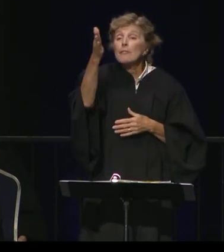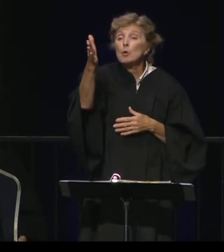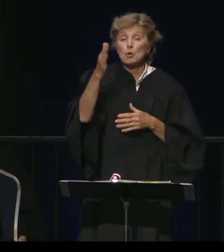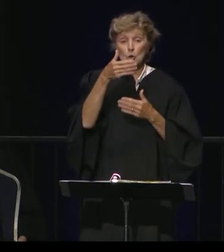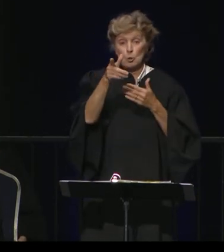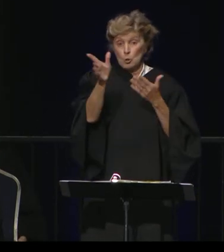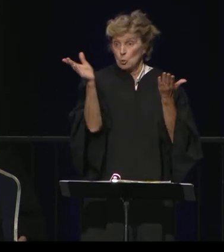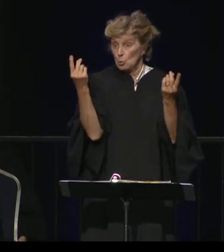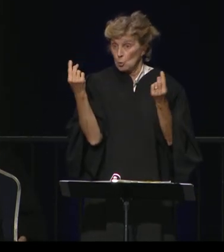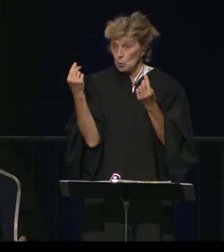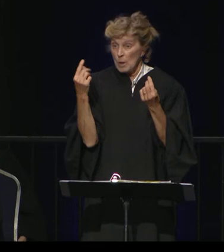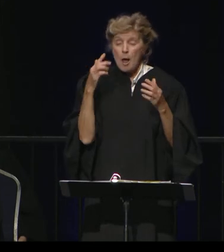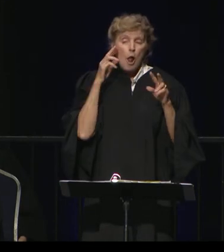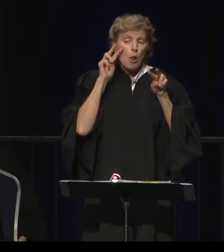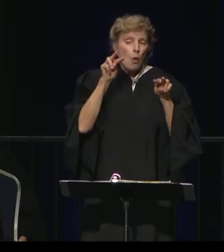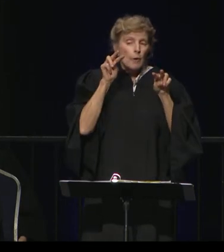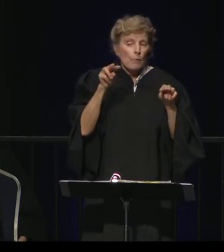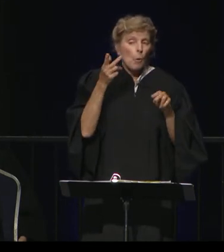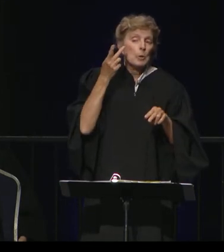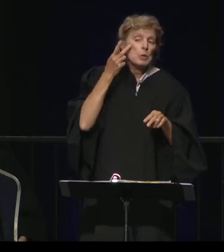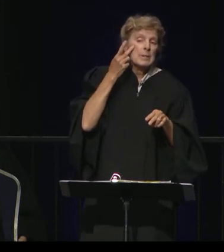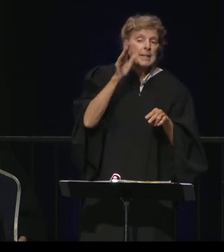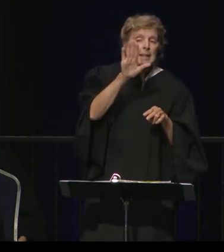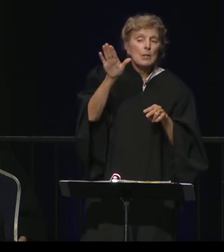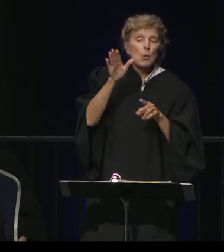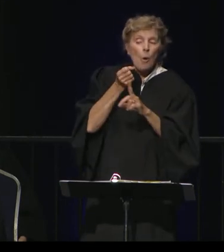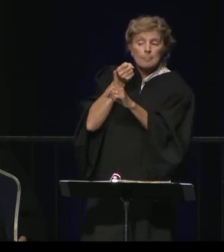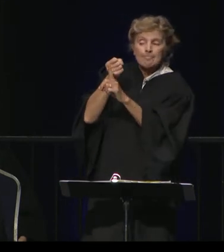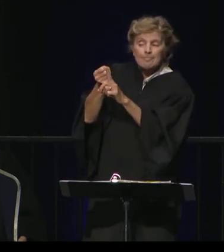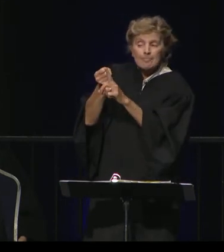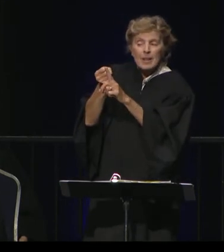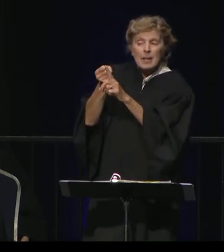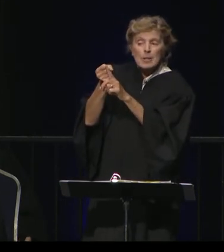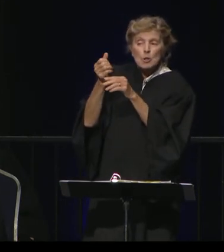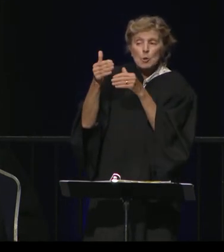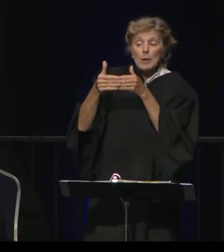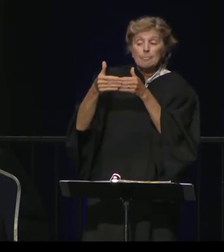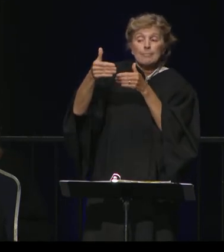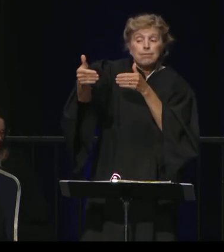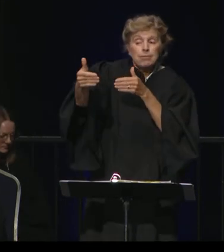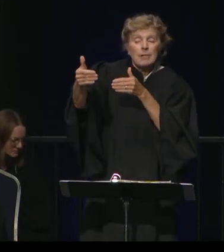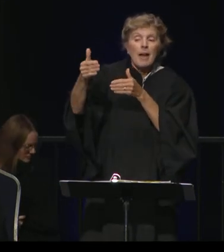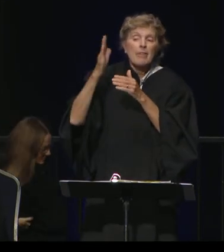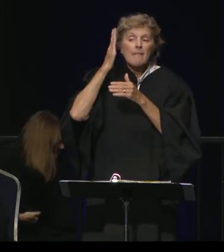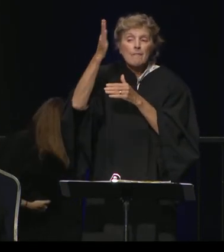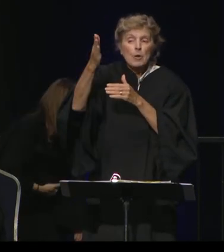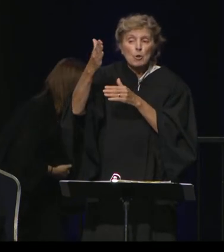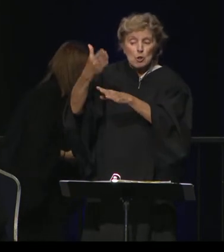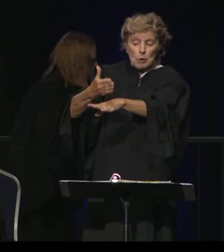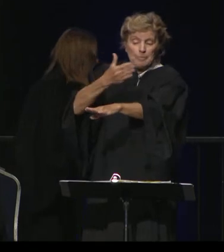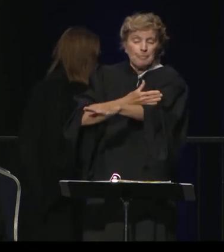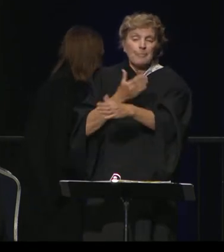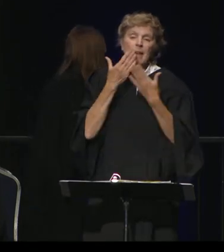We look forward to what each of you will contribute to our shared future. Thanks very much.